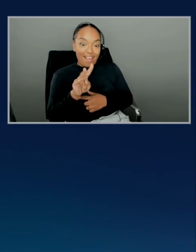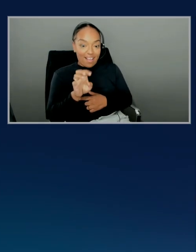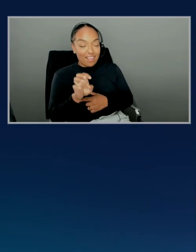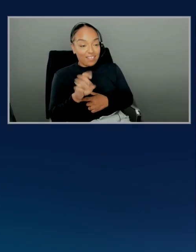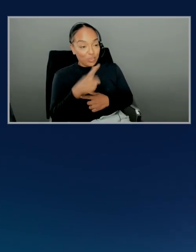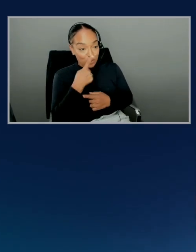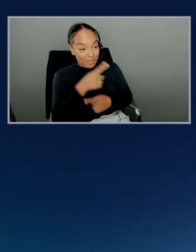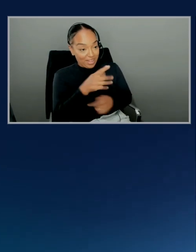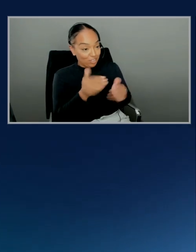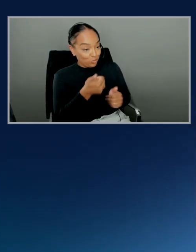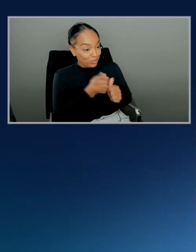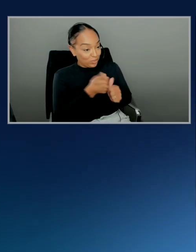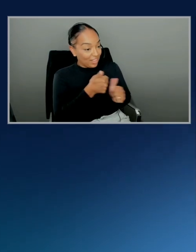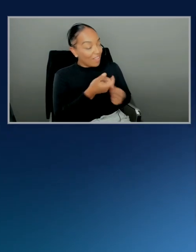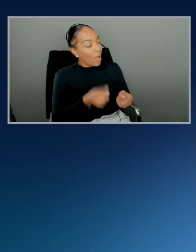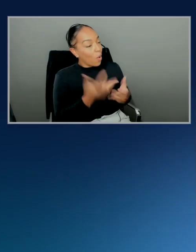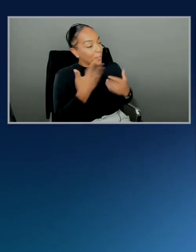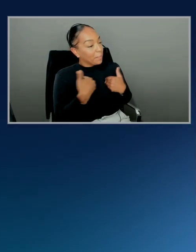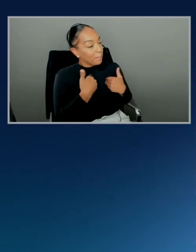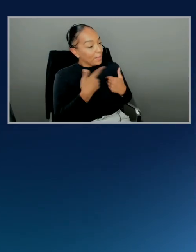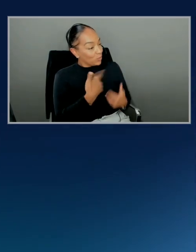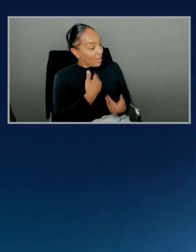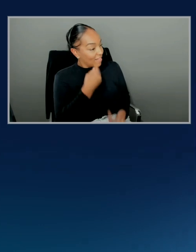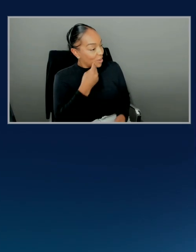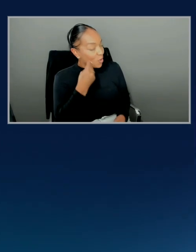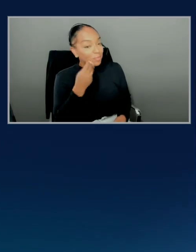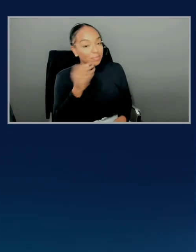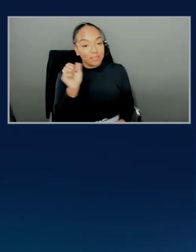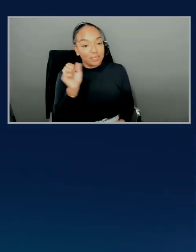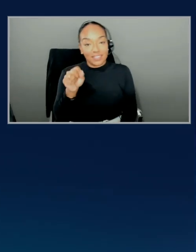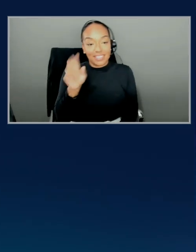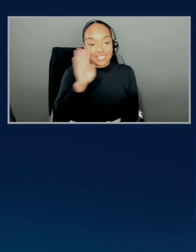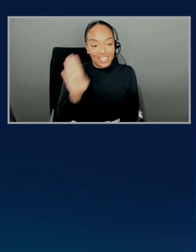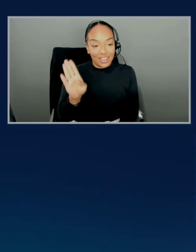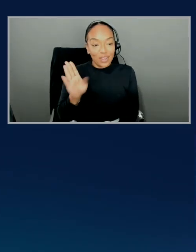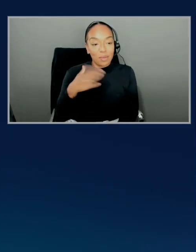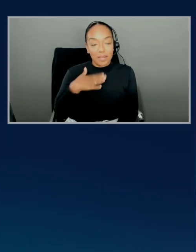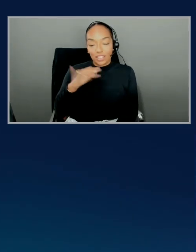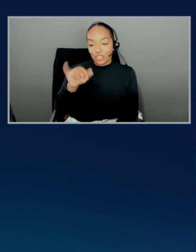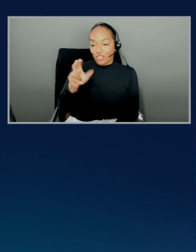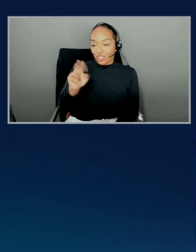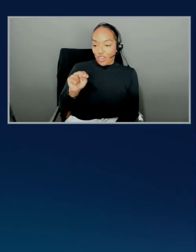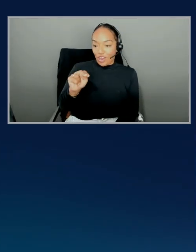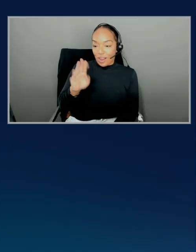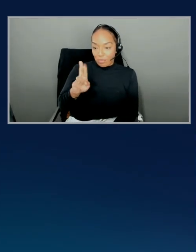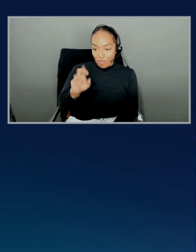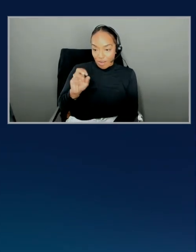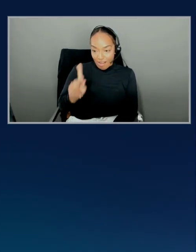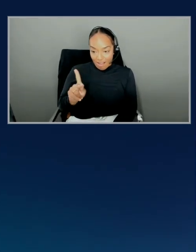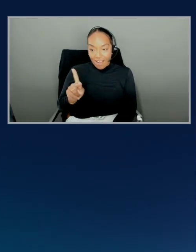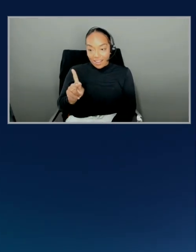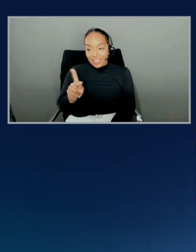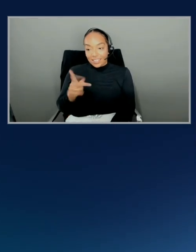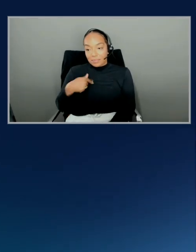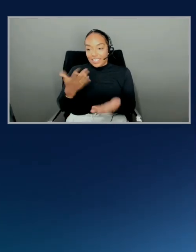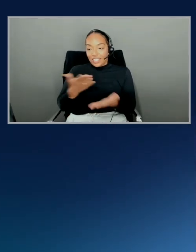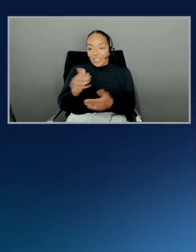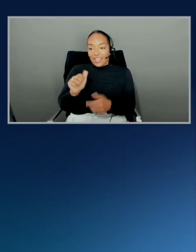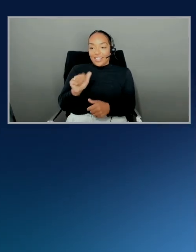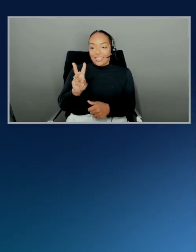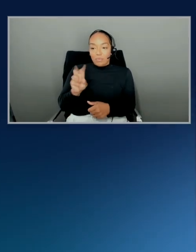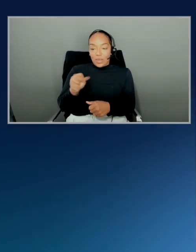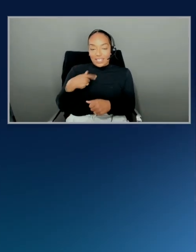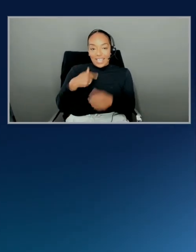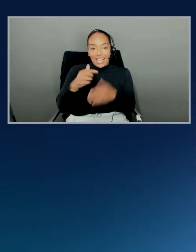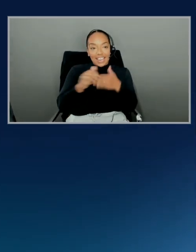you may have at home? Great. I'm John Brock. I'm a principal product manager here at AWS. And I lead the product team for a